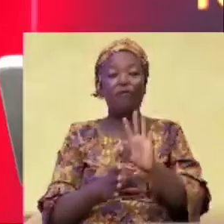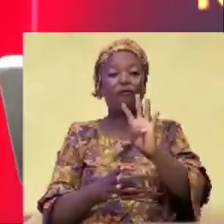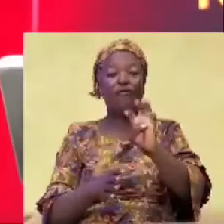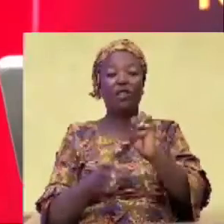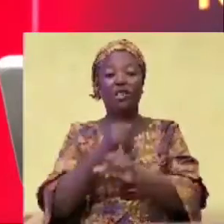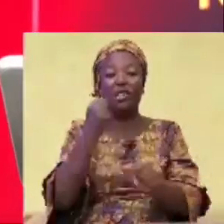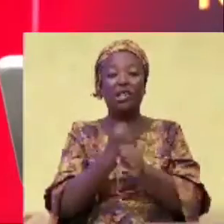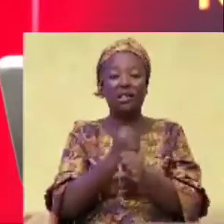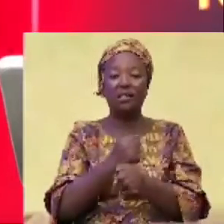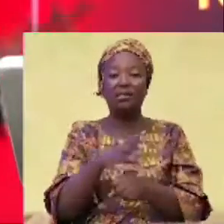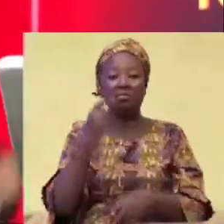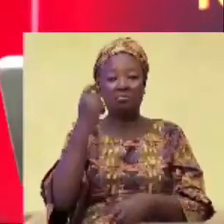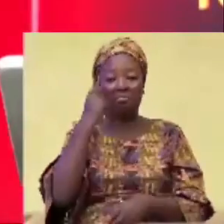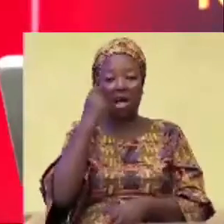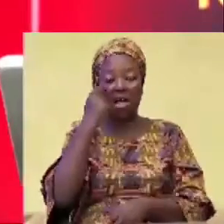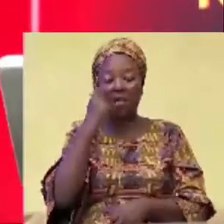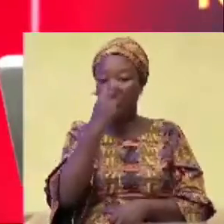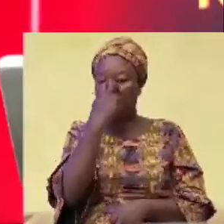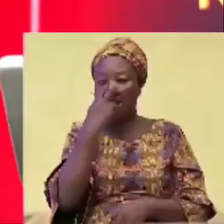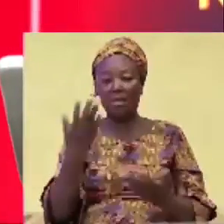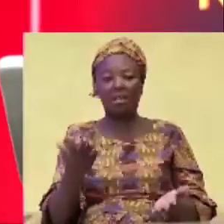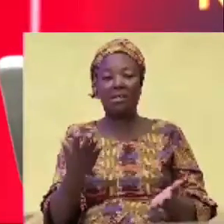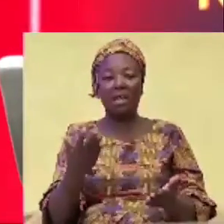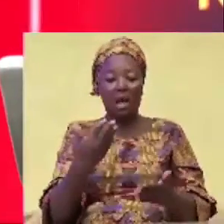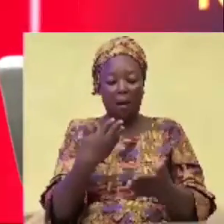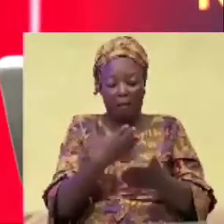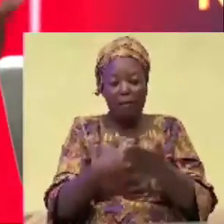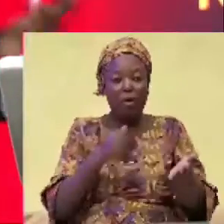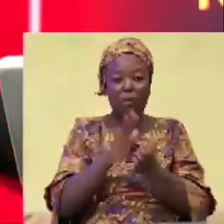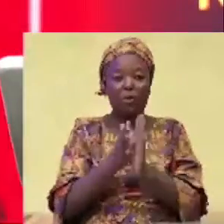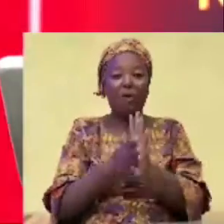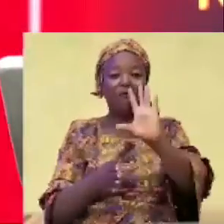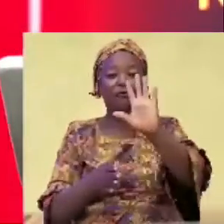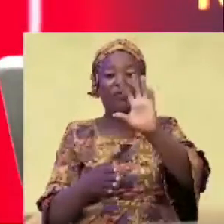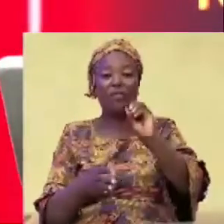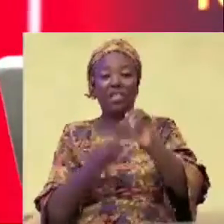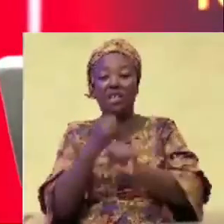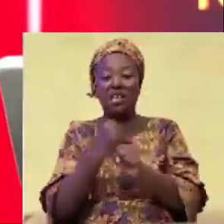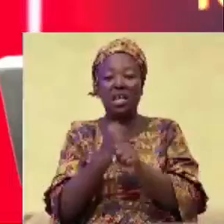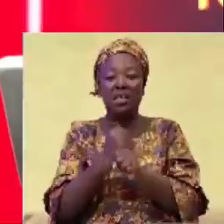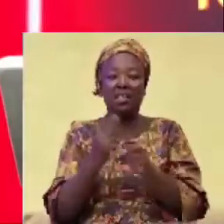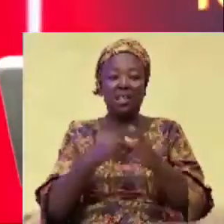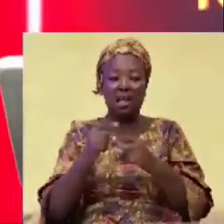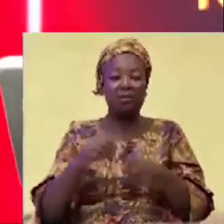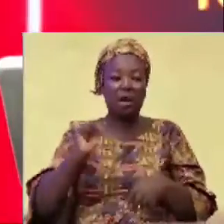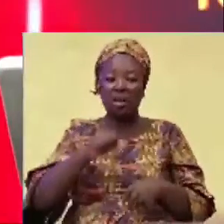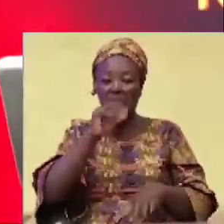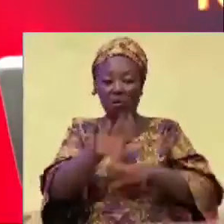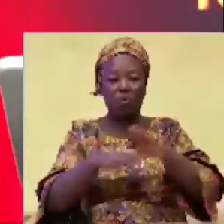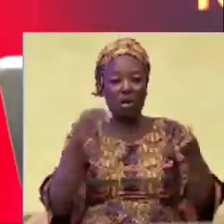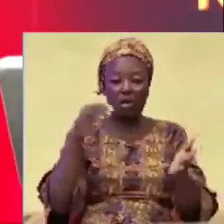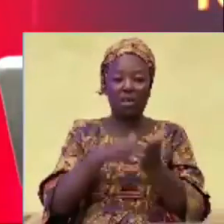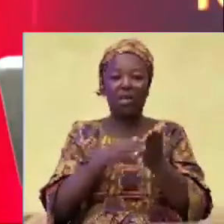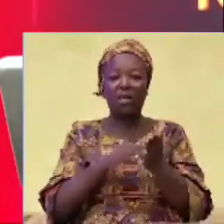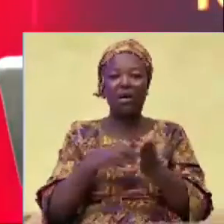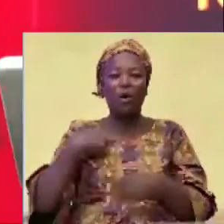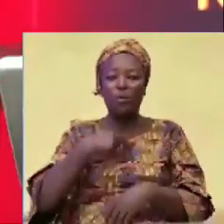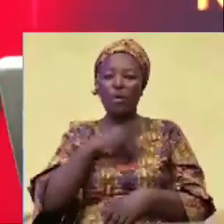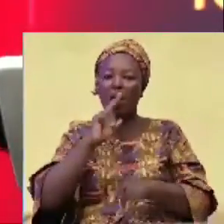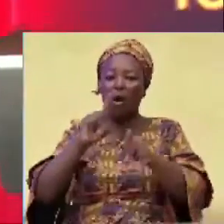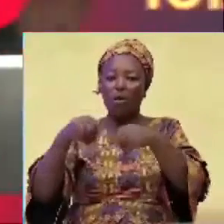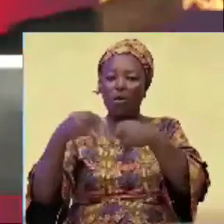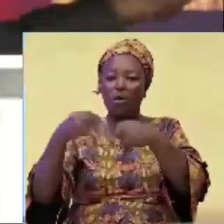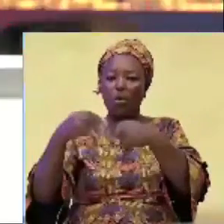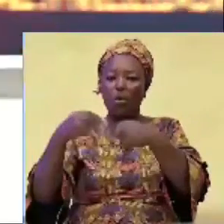even become 40, eyesight is gone. Before we become 50, the legs are not functioning well again.